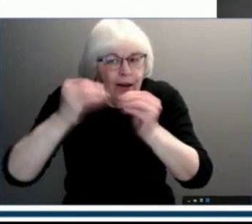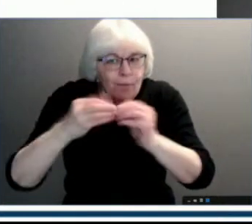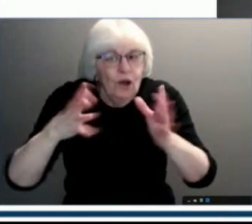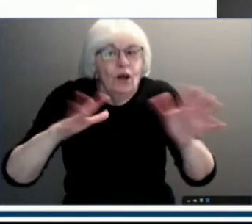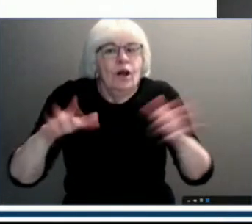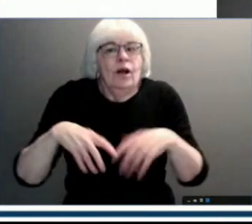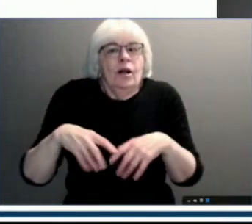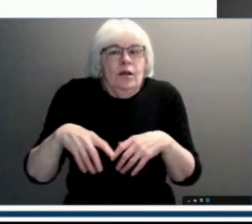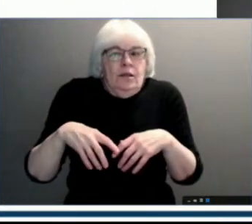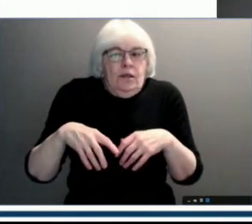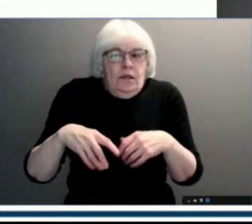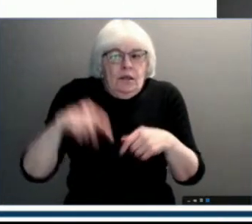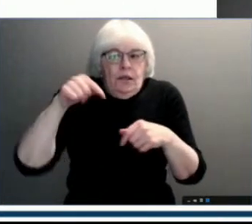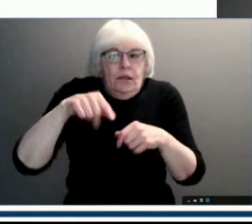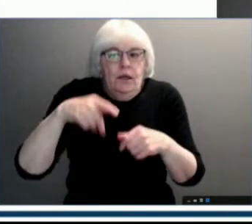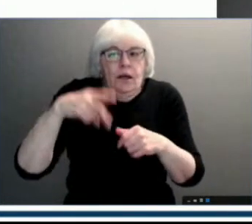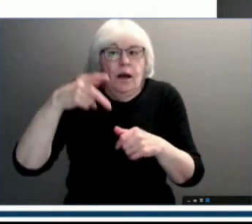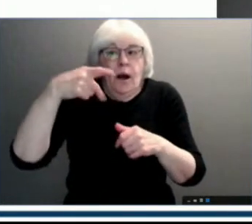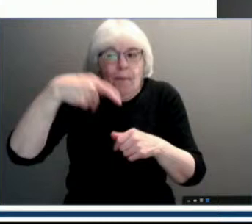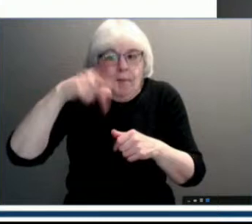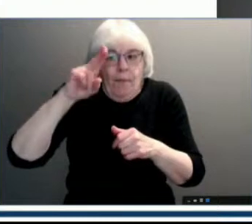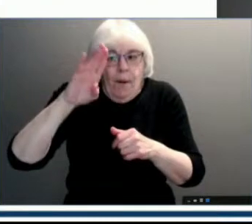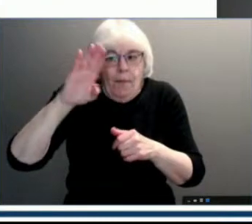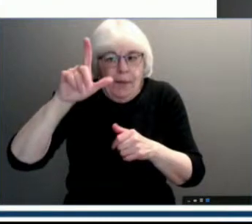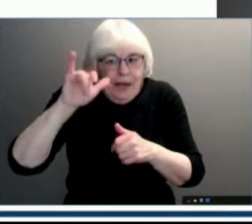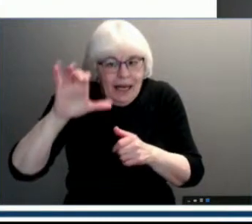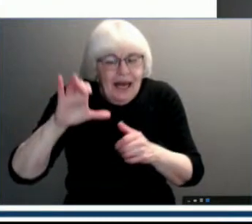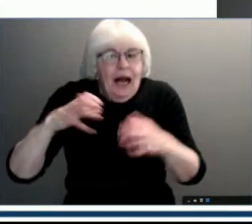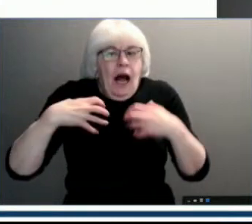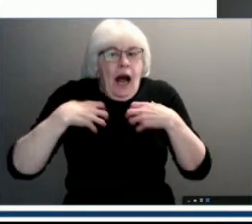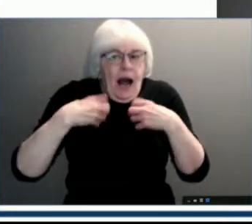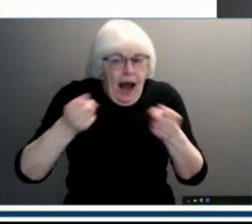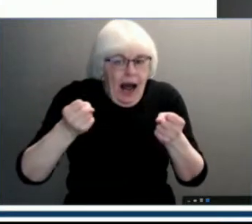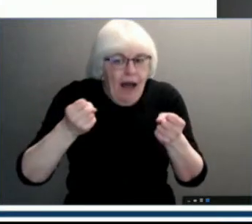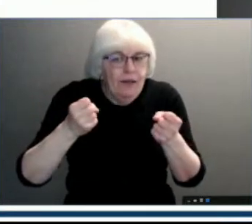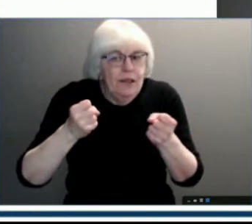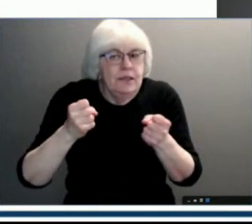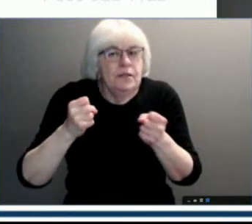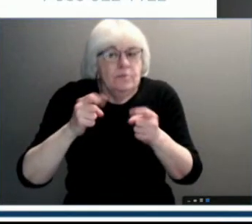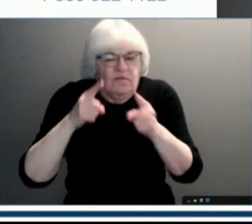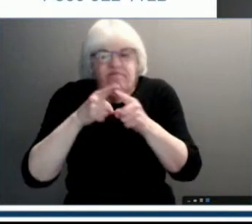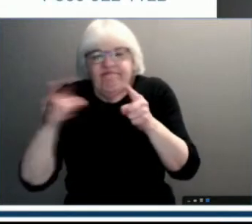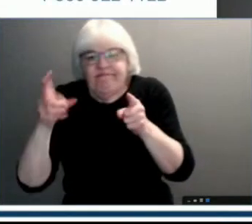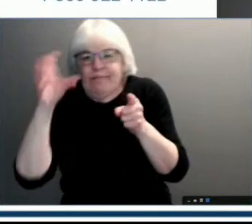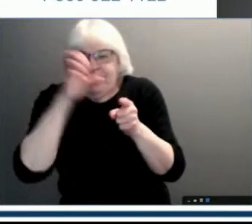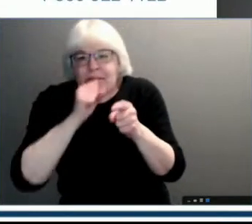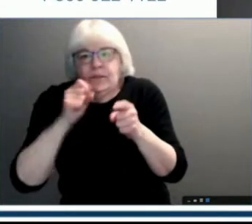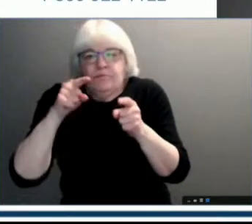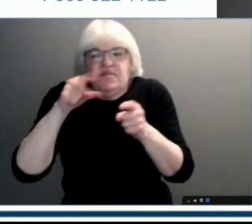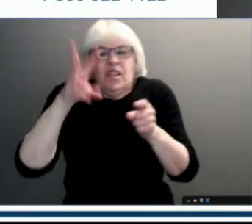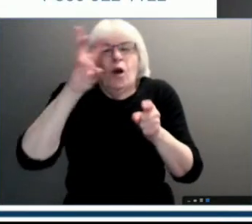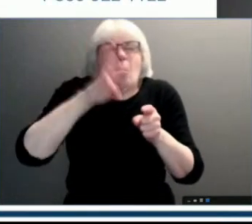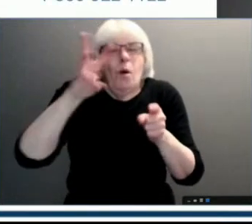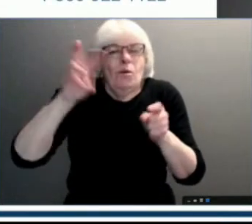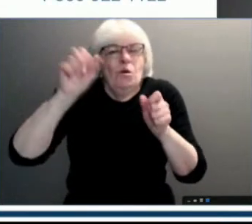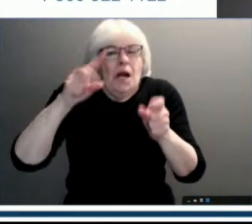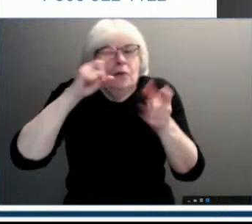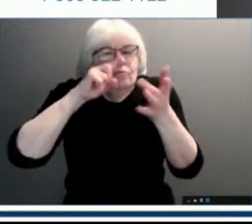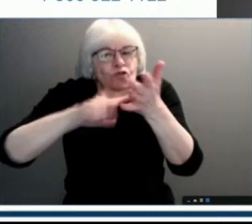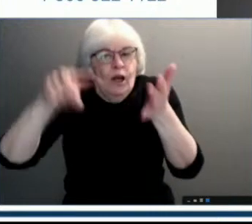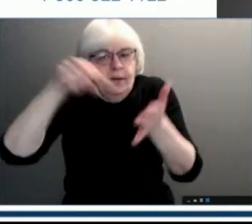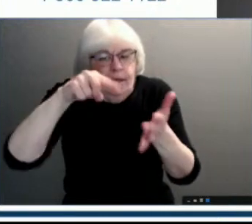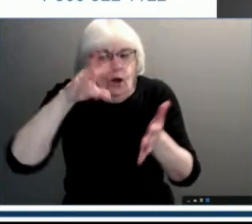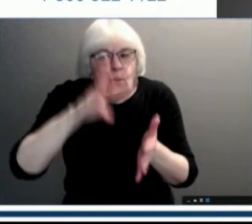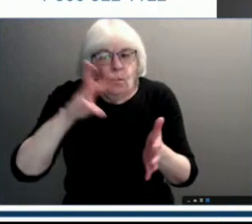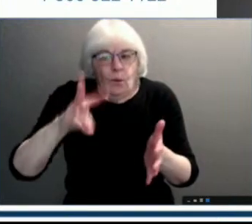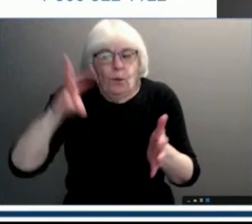POCT @nshealth.ca, and that is on our websites. I also want to talk about masking. Based on